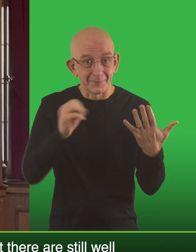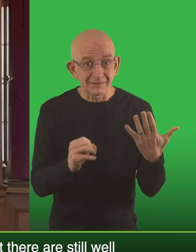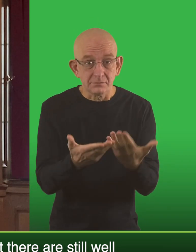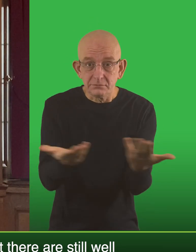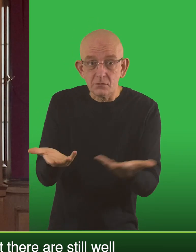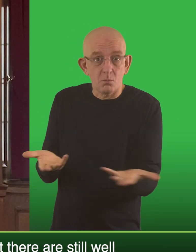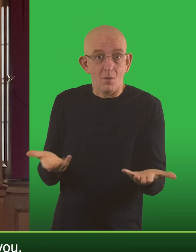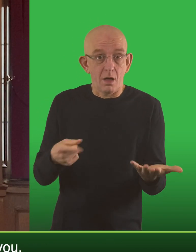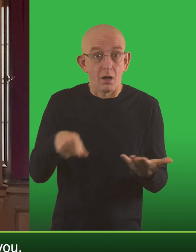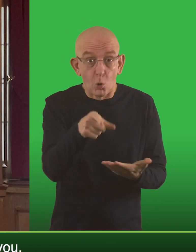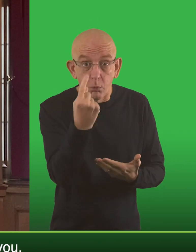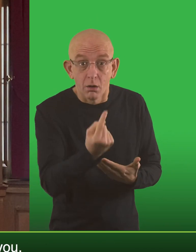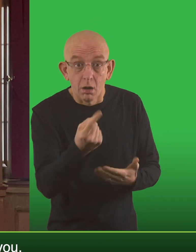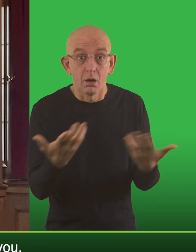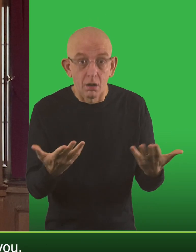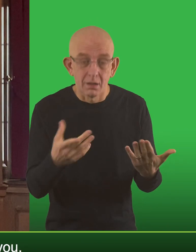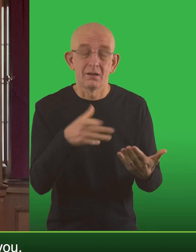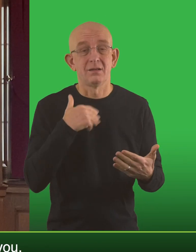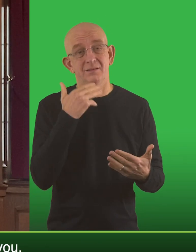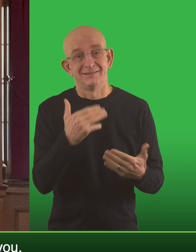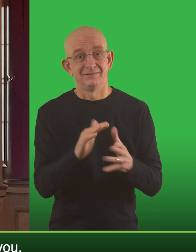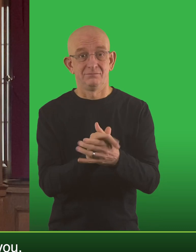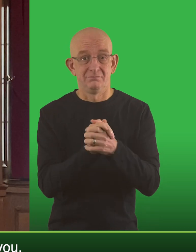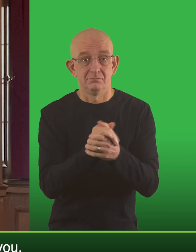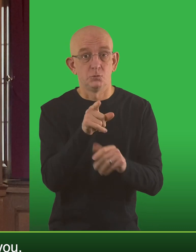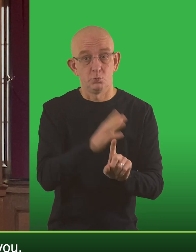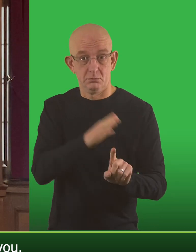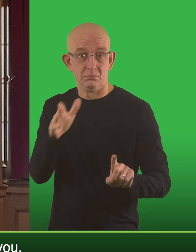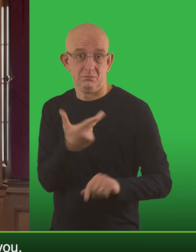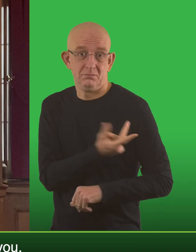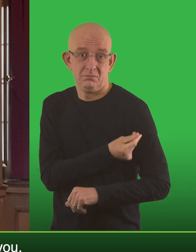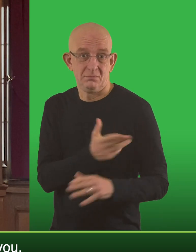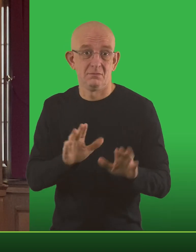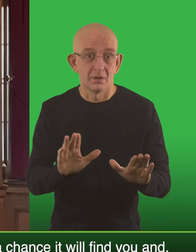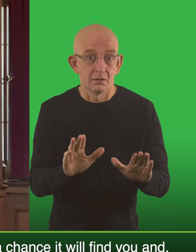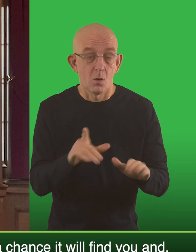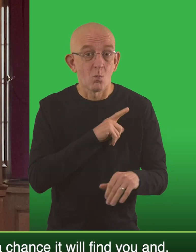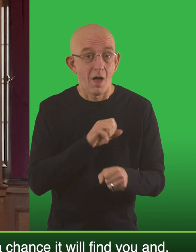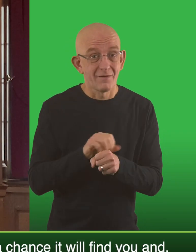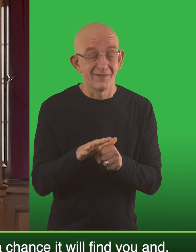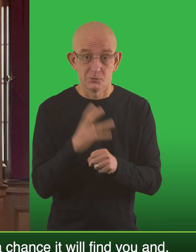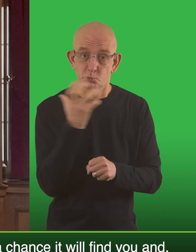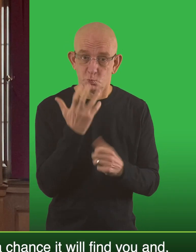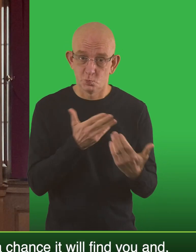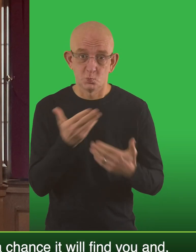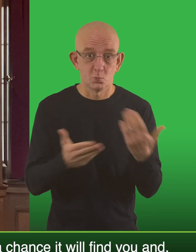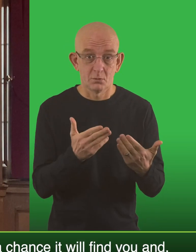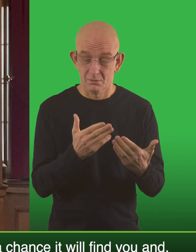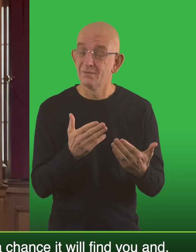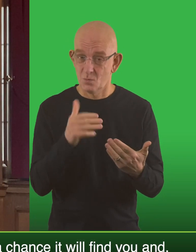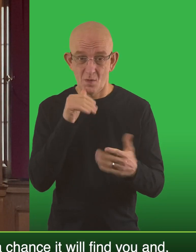yet had dose 1, and if that's one of you, I can only encourage you to get that as soon as possible, because COVID rates are